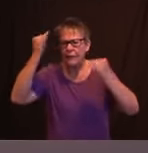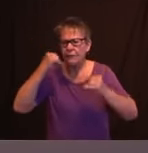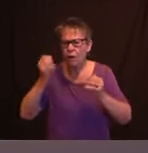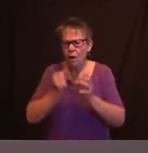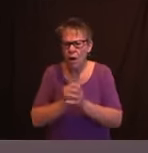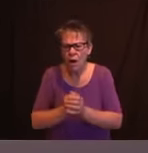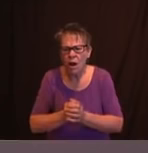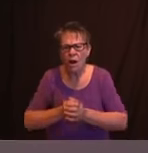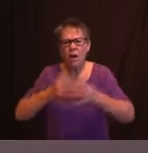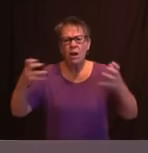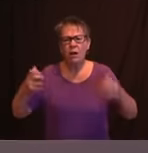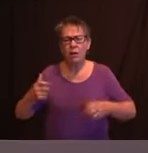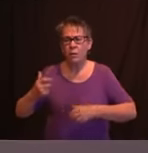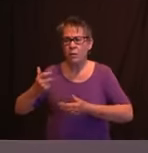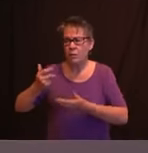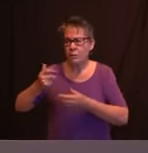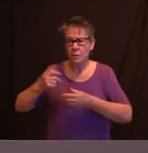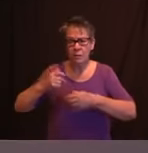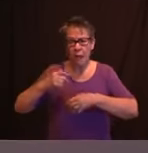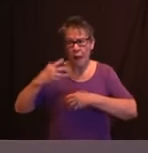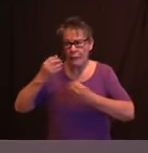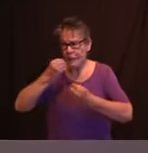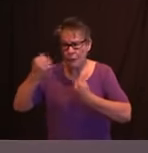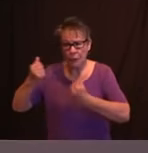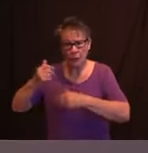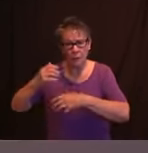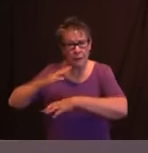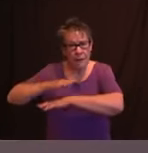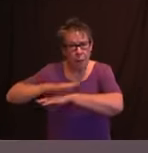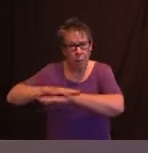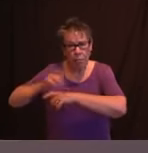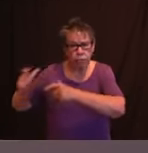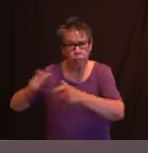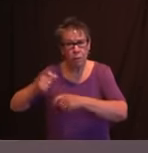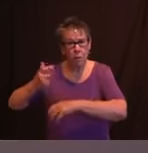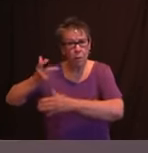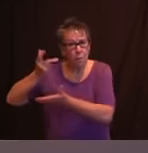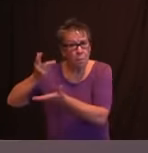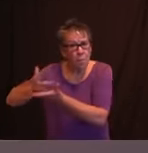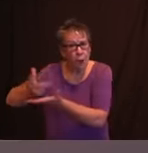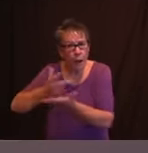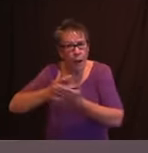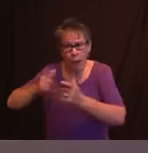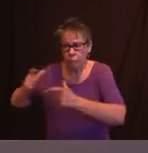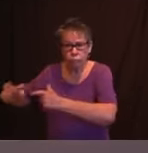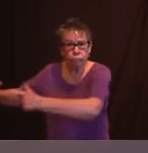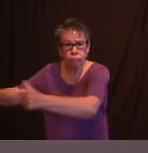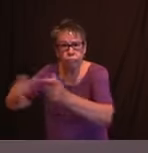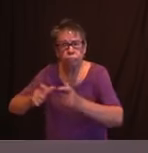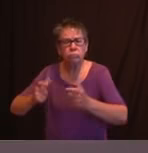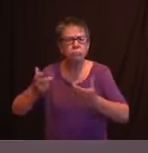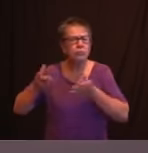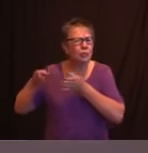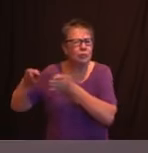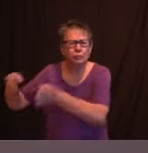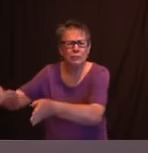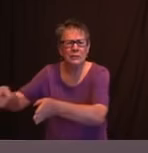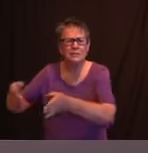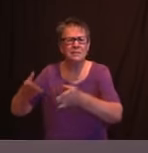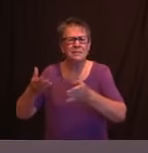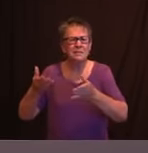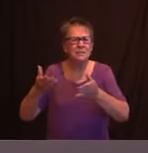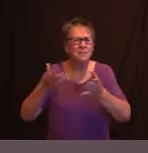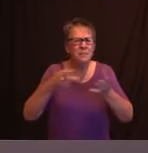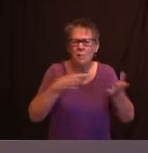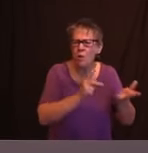Remind us what's the guidance for these restaurants as they try to do this, and what would your recommendation be to residents in terms of supporting